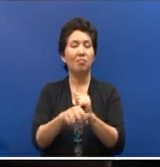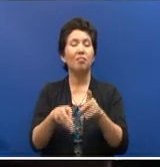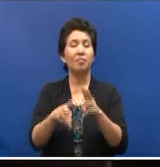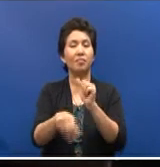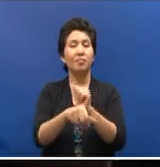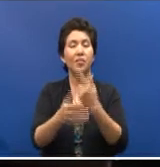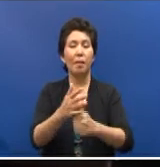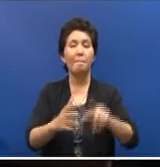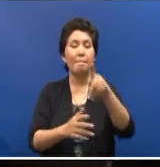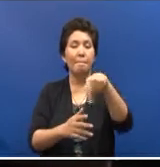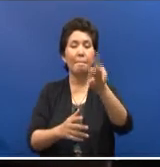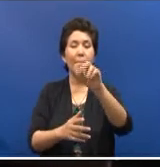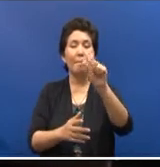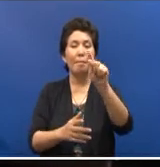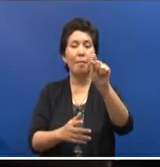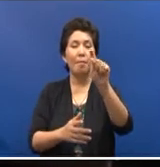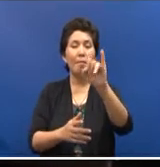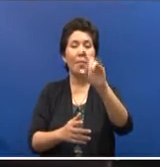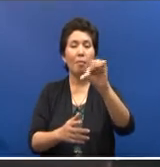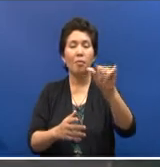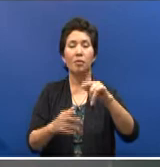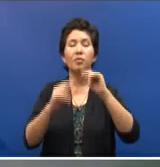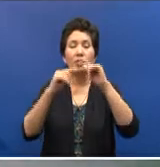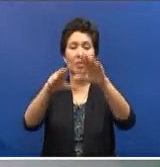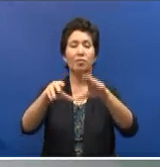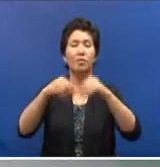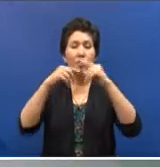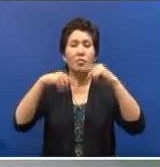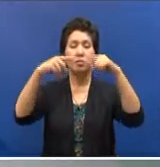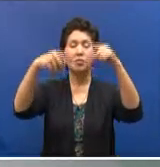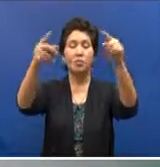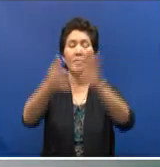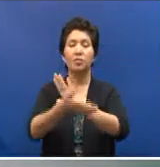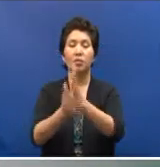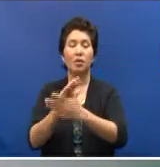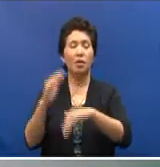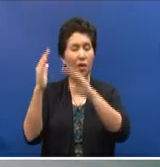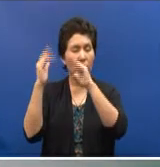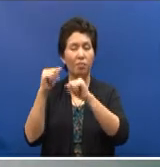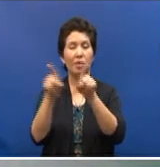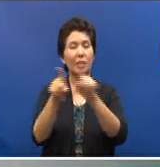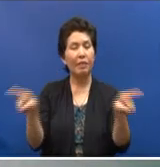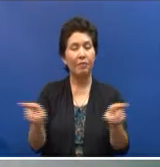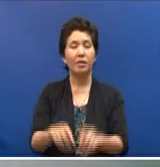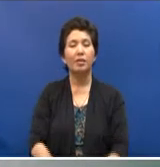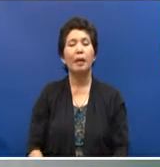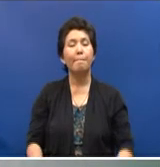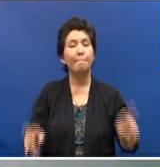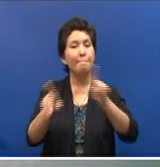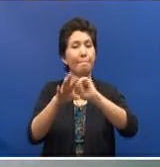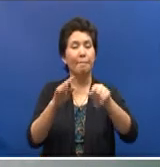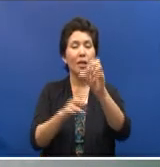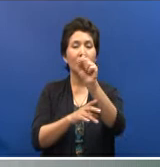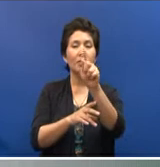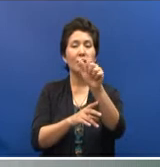And prestige here, okay, prestige is only a subset of social status. Okay, I hope you can see the difference between